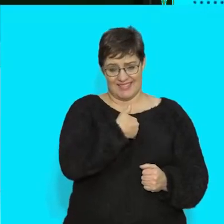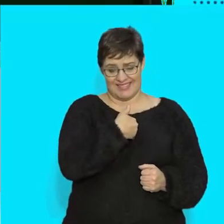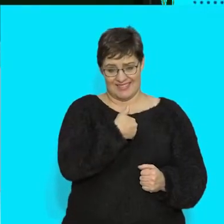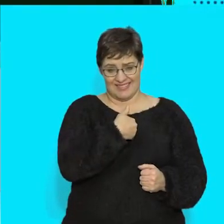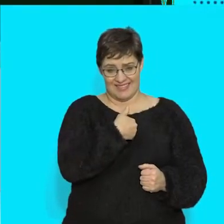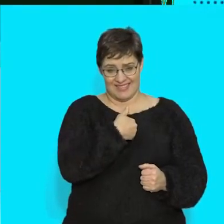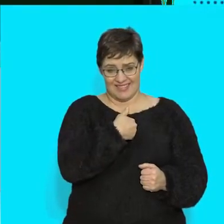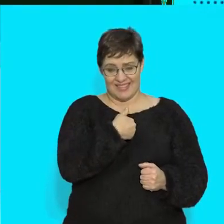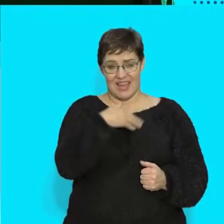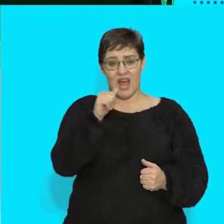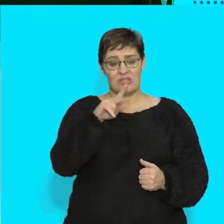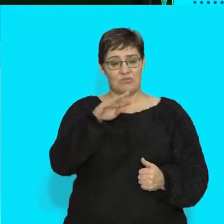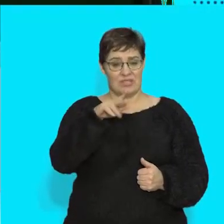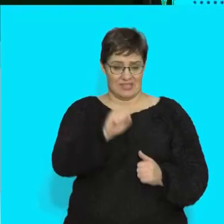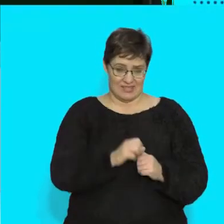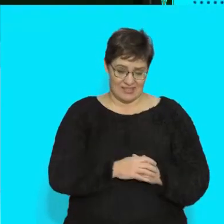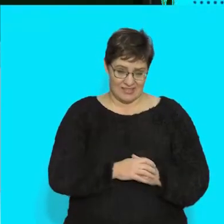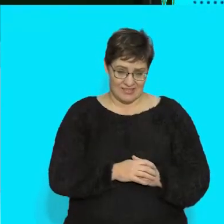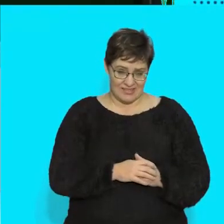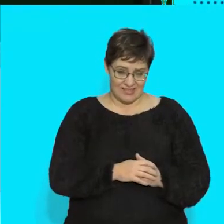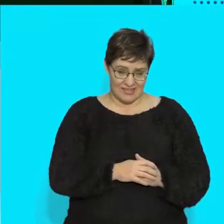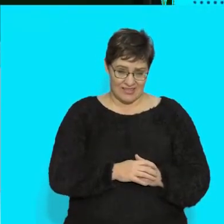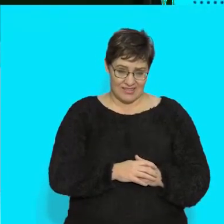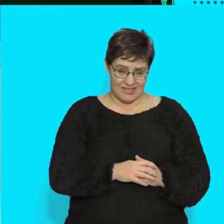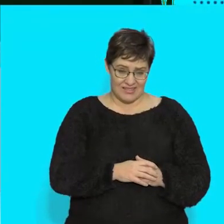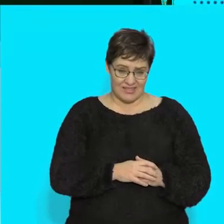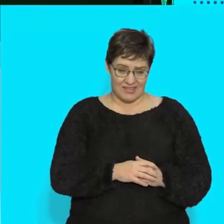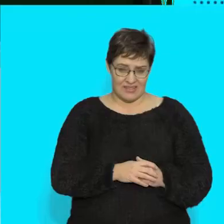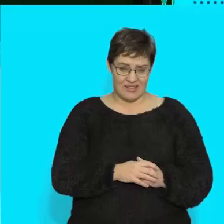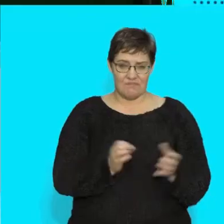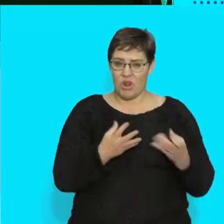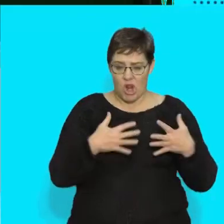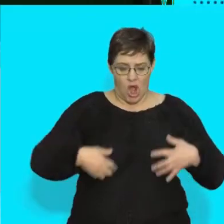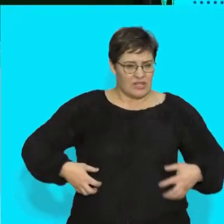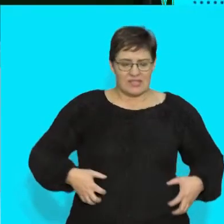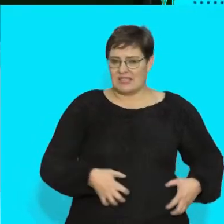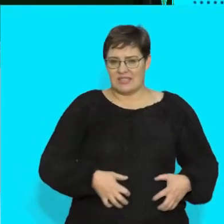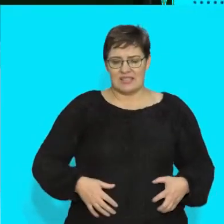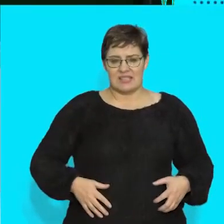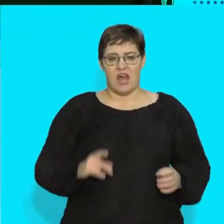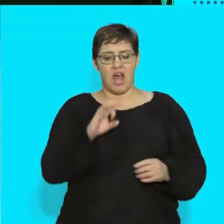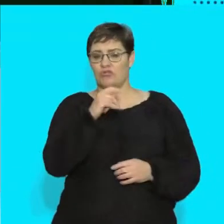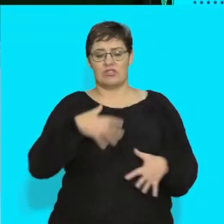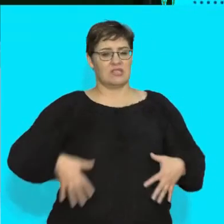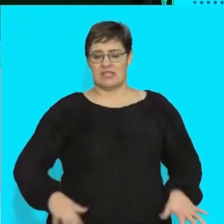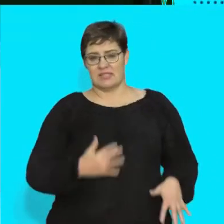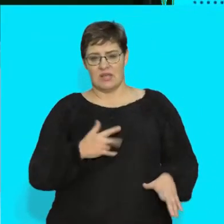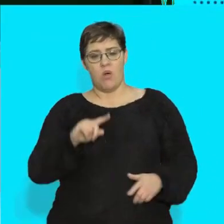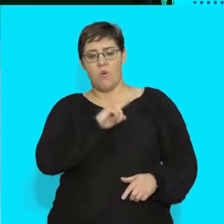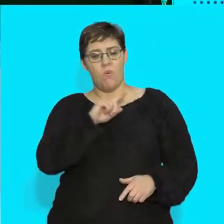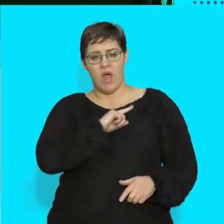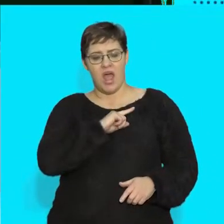of my heart, coronary artery disease. Because where there's not a lot of fat in my arteries, because the arteries